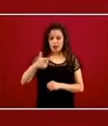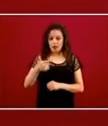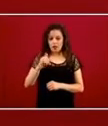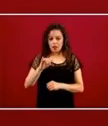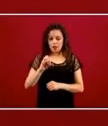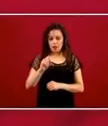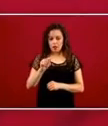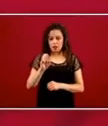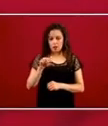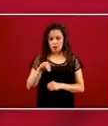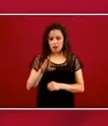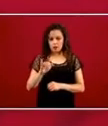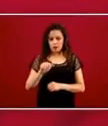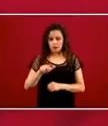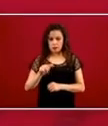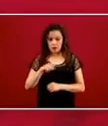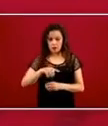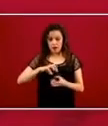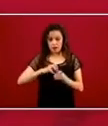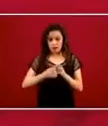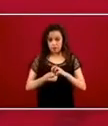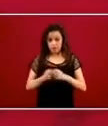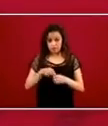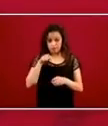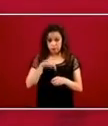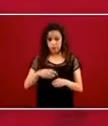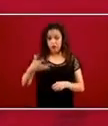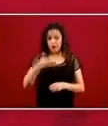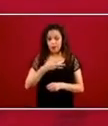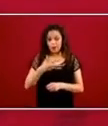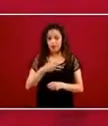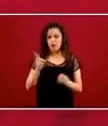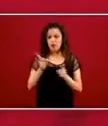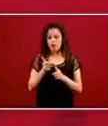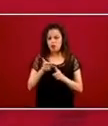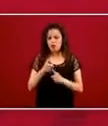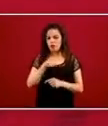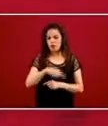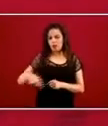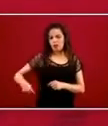has a substance called angiotensin,